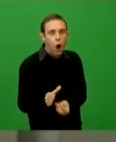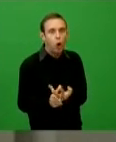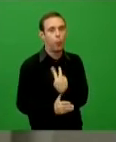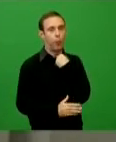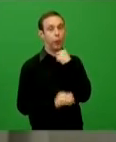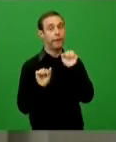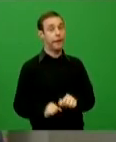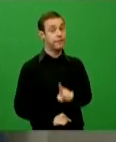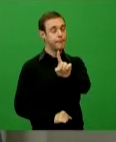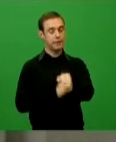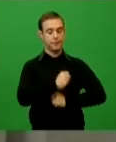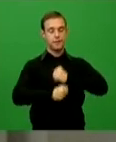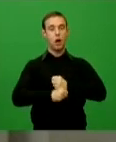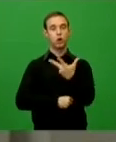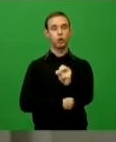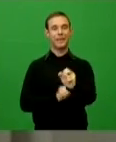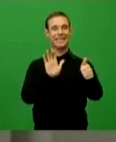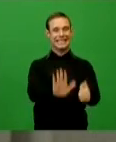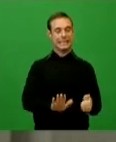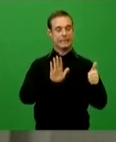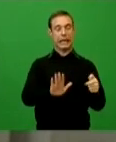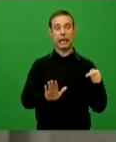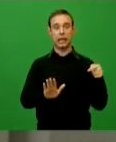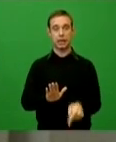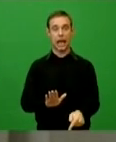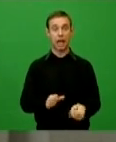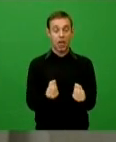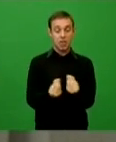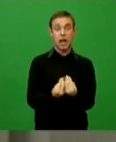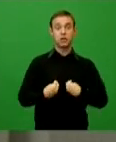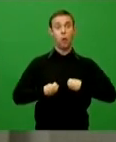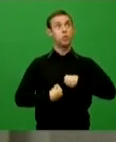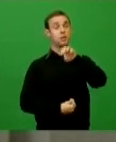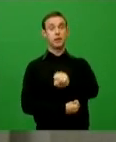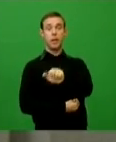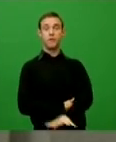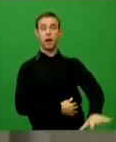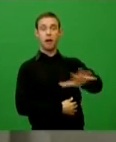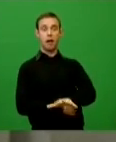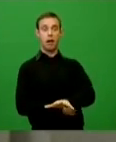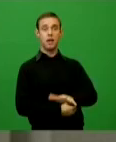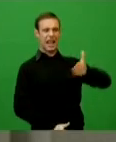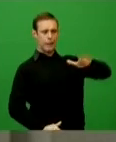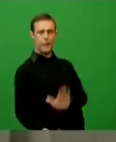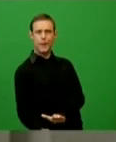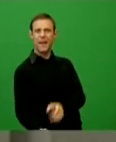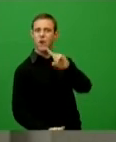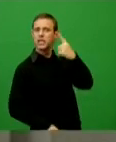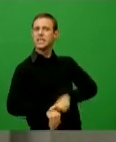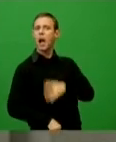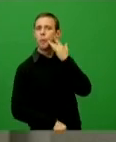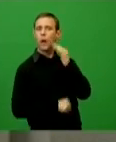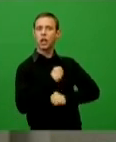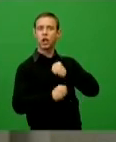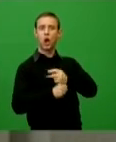2016, gross fixed capital formation contracted for the first time since 2010, with the ratio of fixed